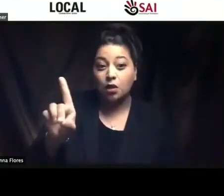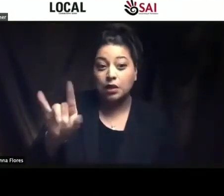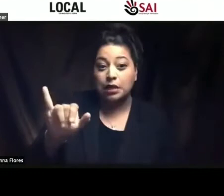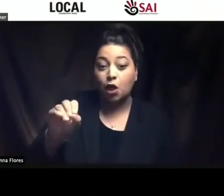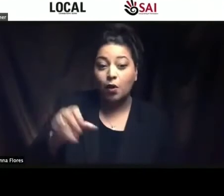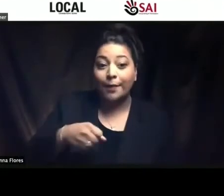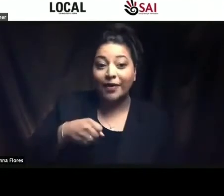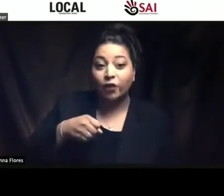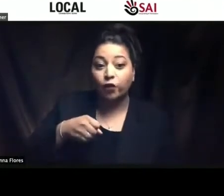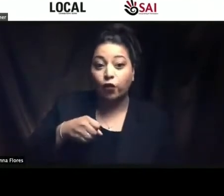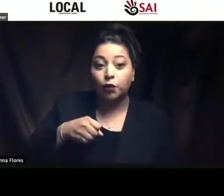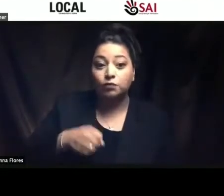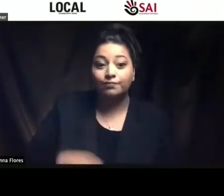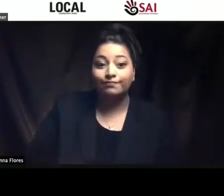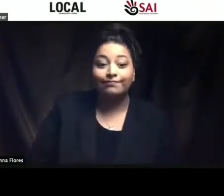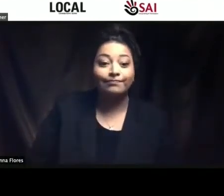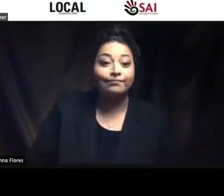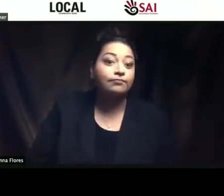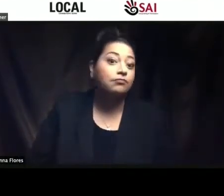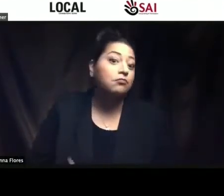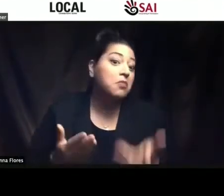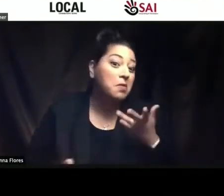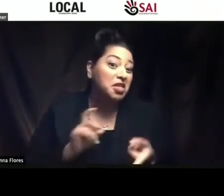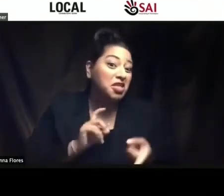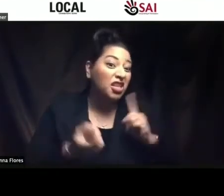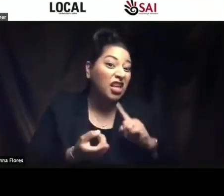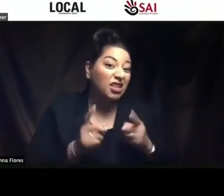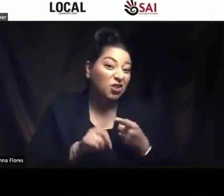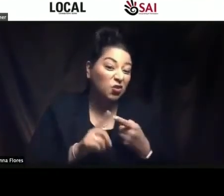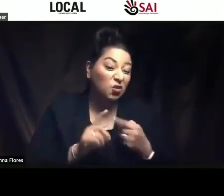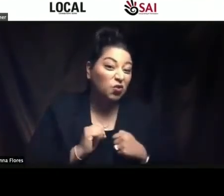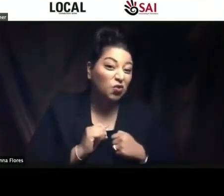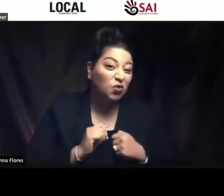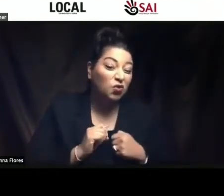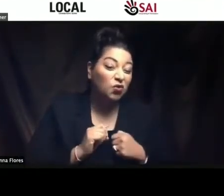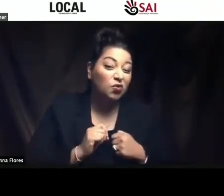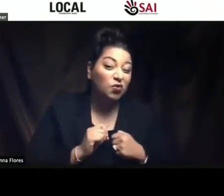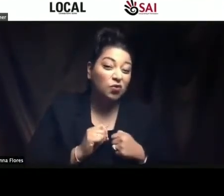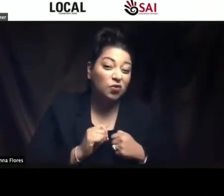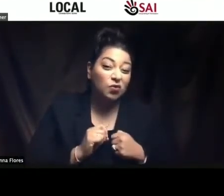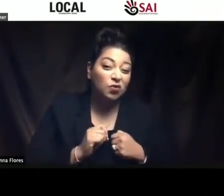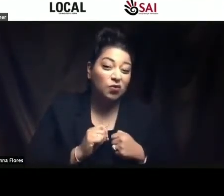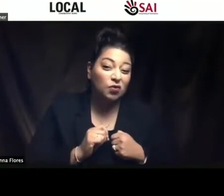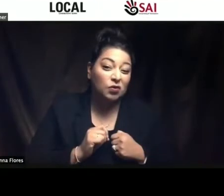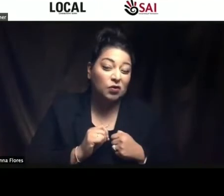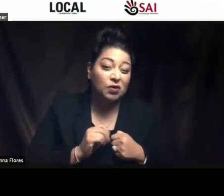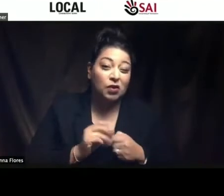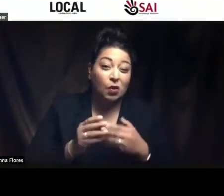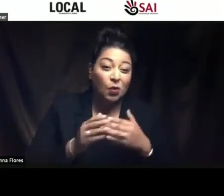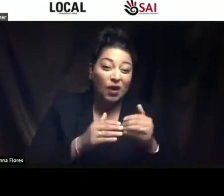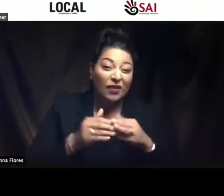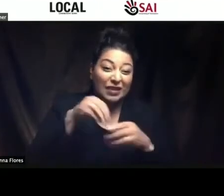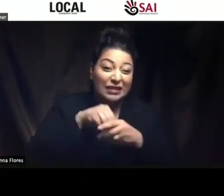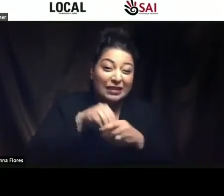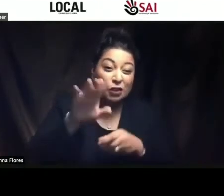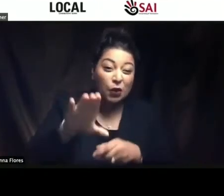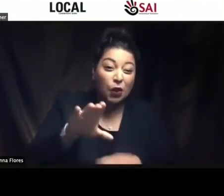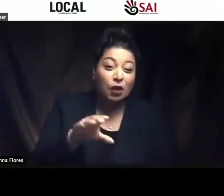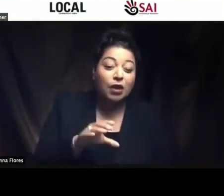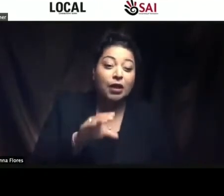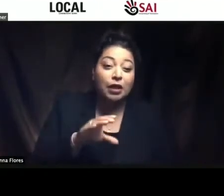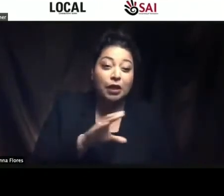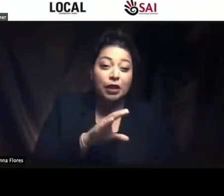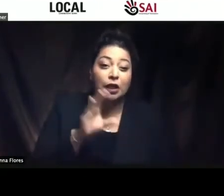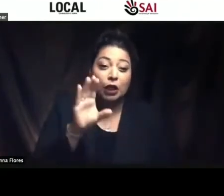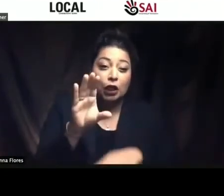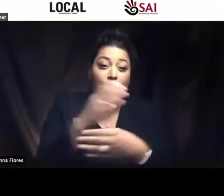your computer to the audio source being apparently built-in computer at this point, or built-in microphone at this